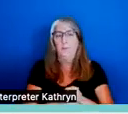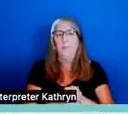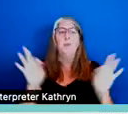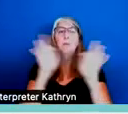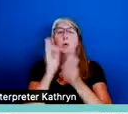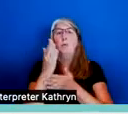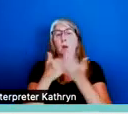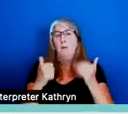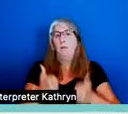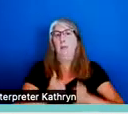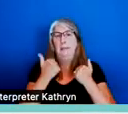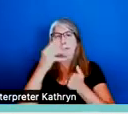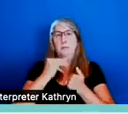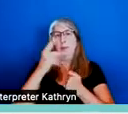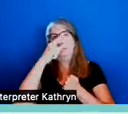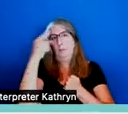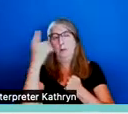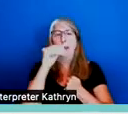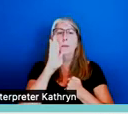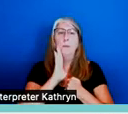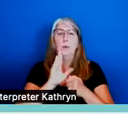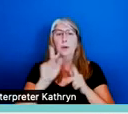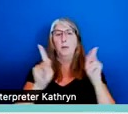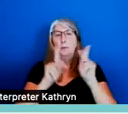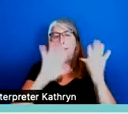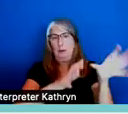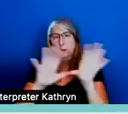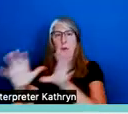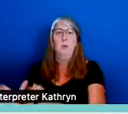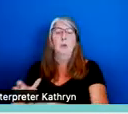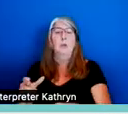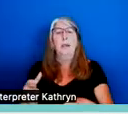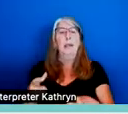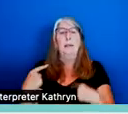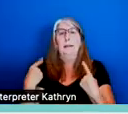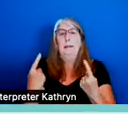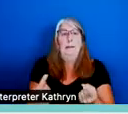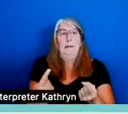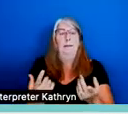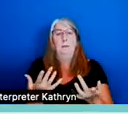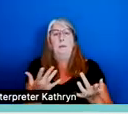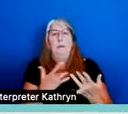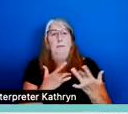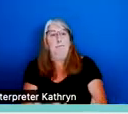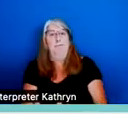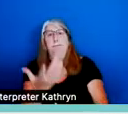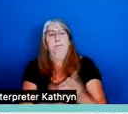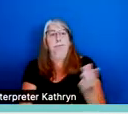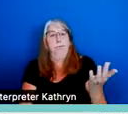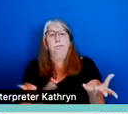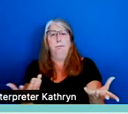of the lived experiences of Black and Brown communities that are usually missing from the single story that